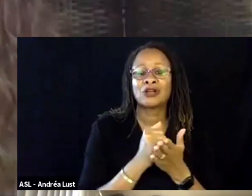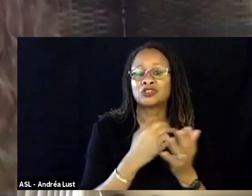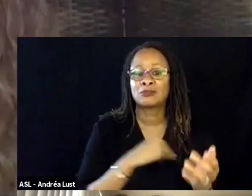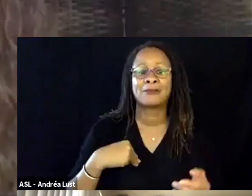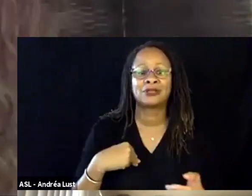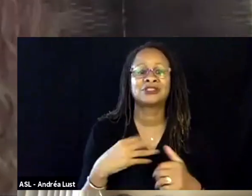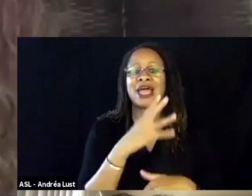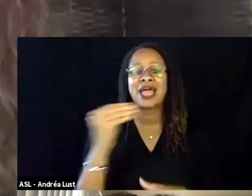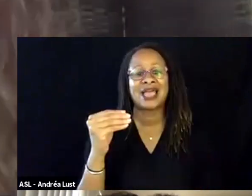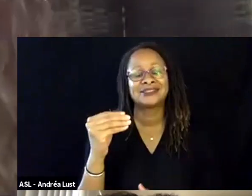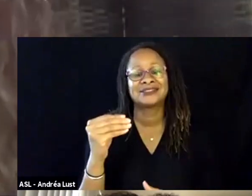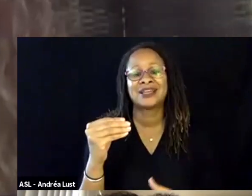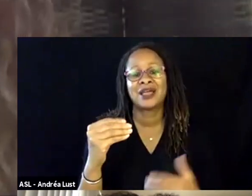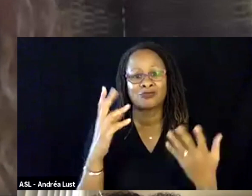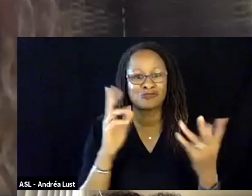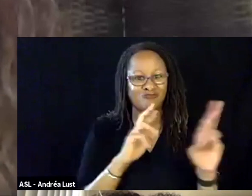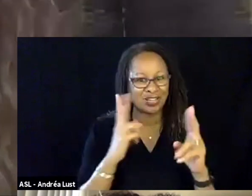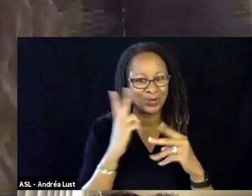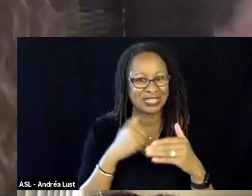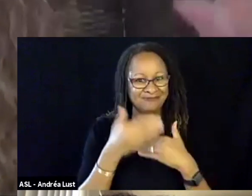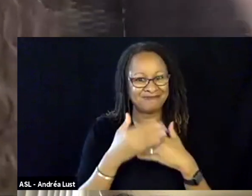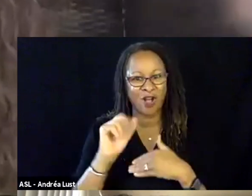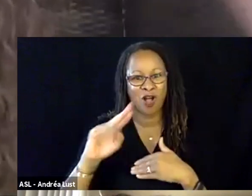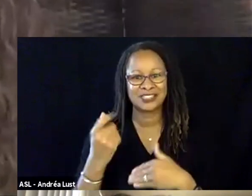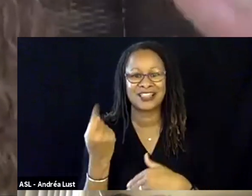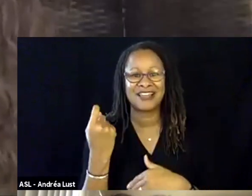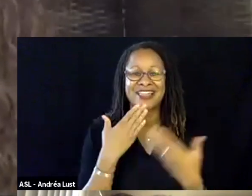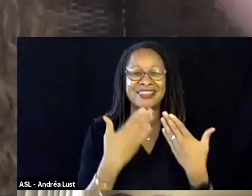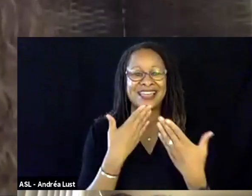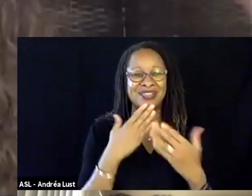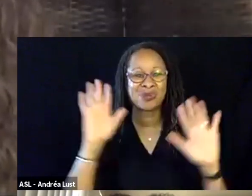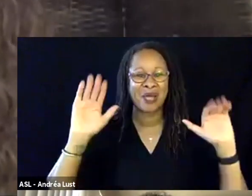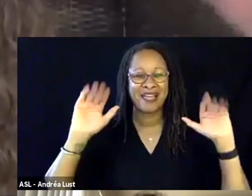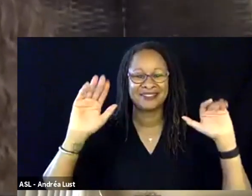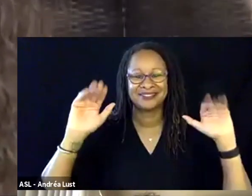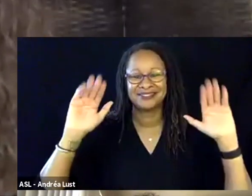members. And we look forward to seeing you on August 11th. Thanks, everybody.